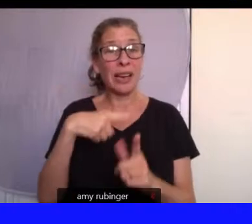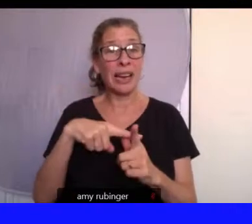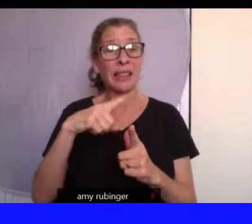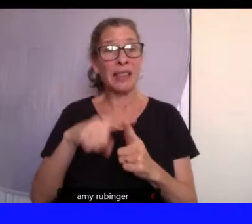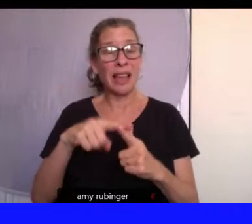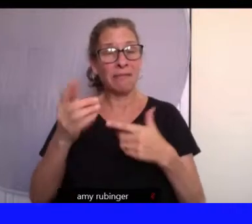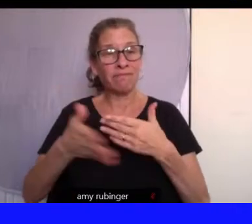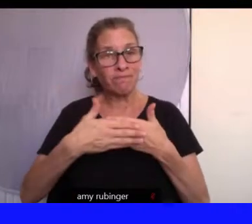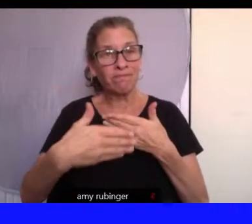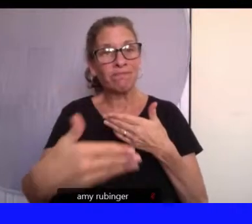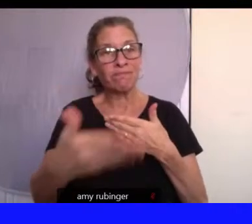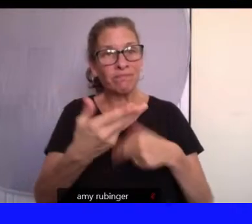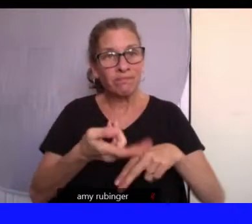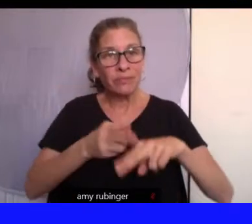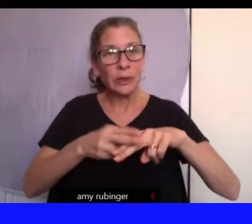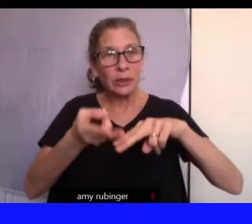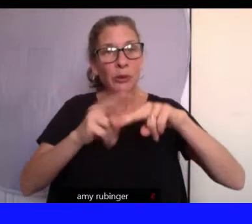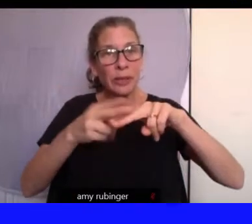benchmark set?